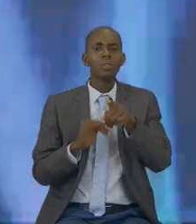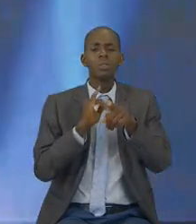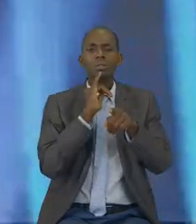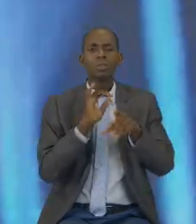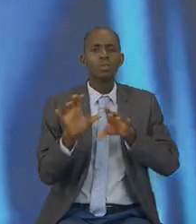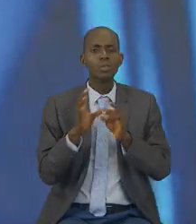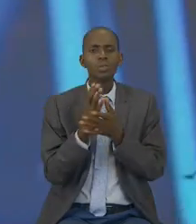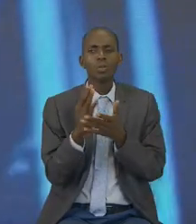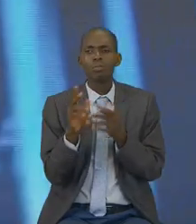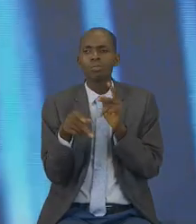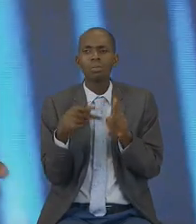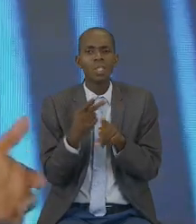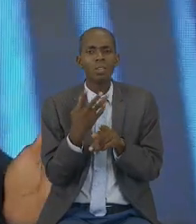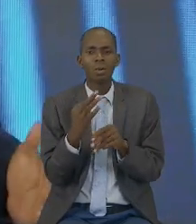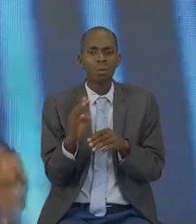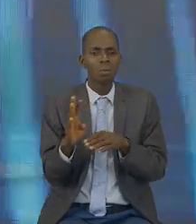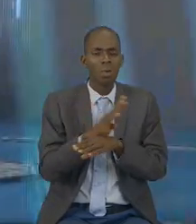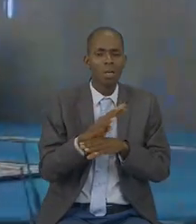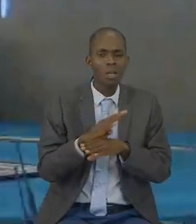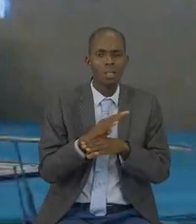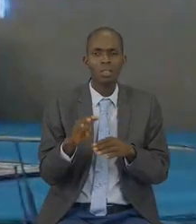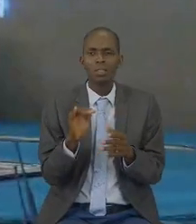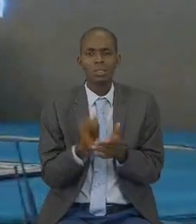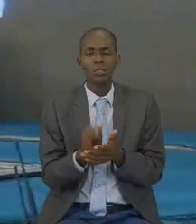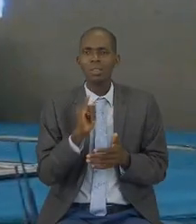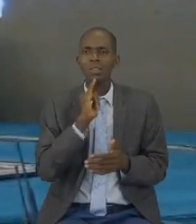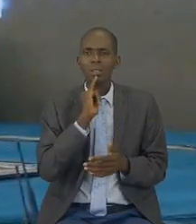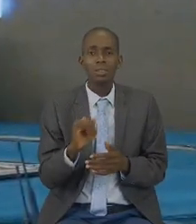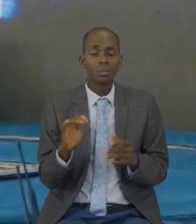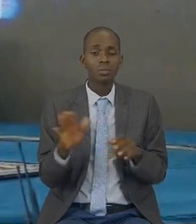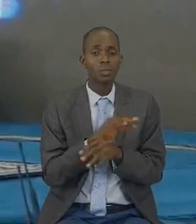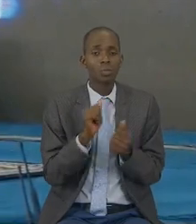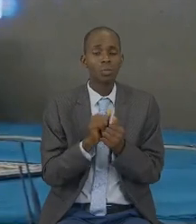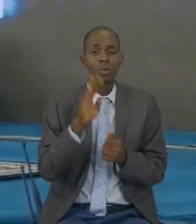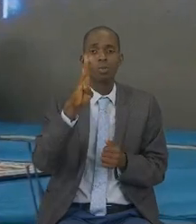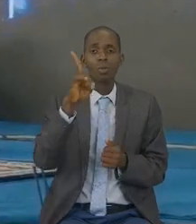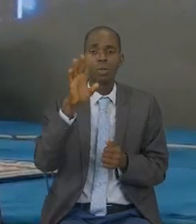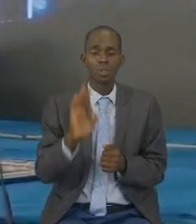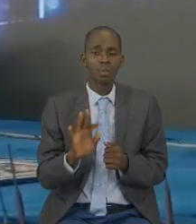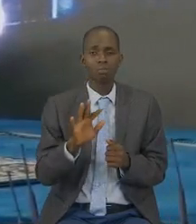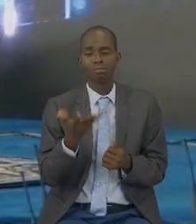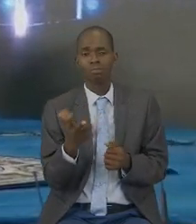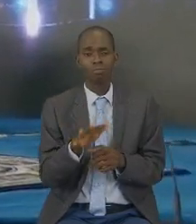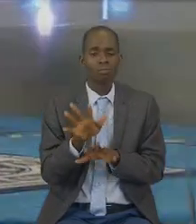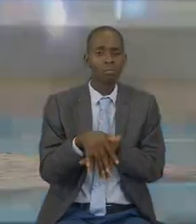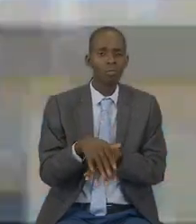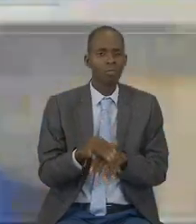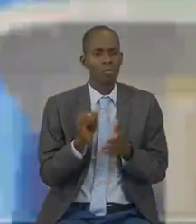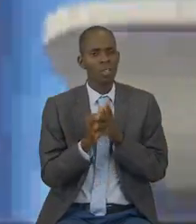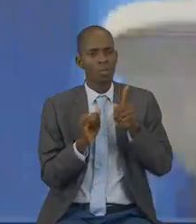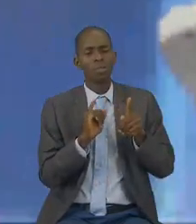some kind of a business that is all fraud. And that one is to